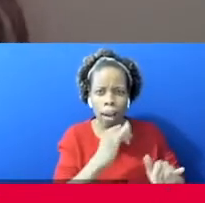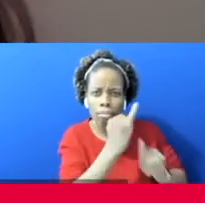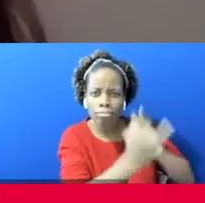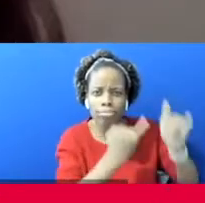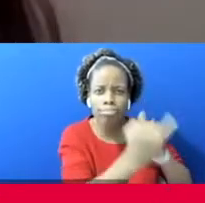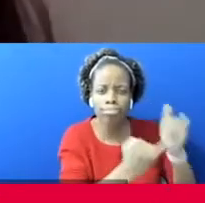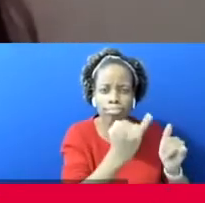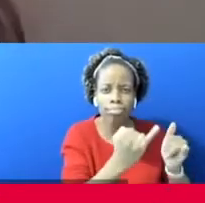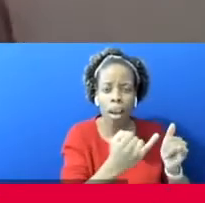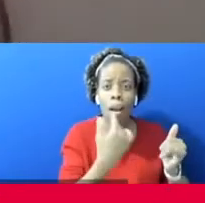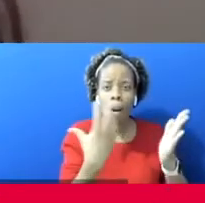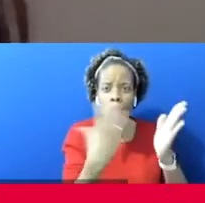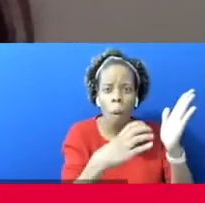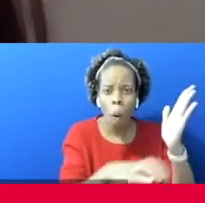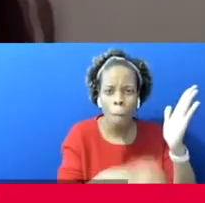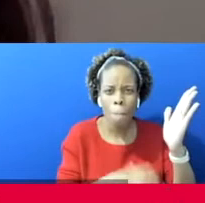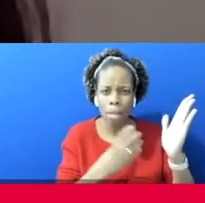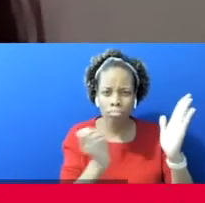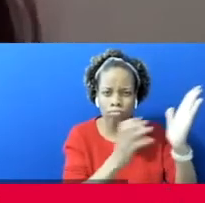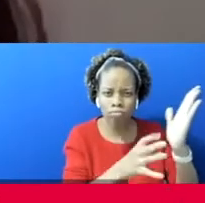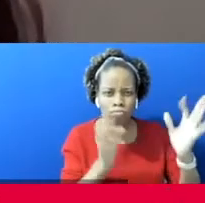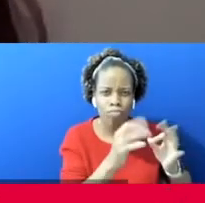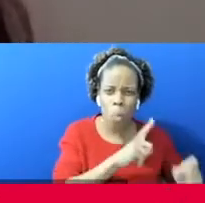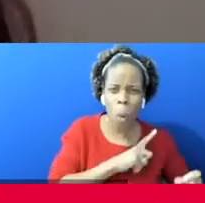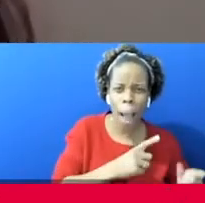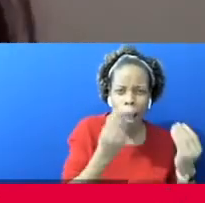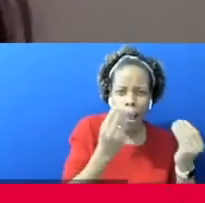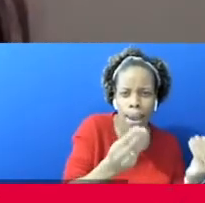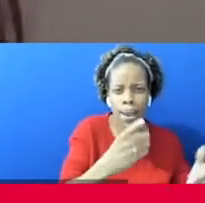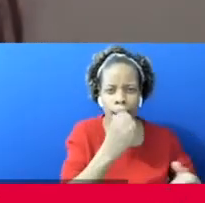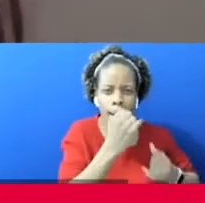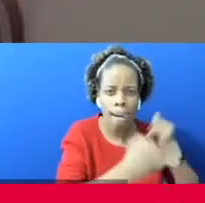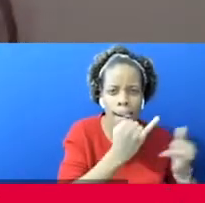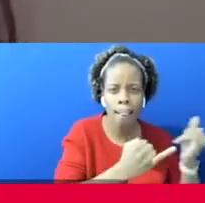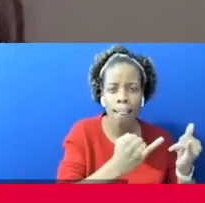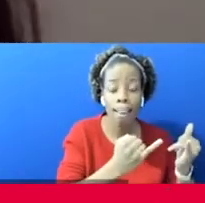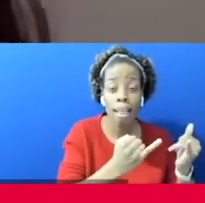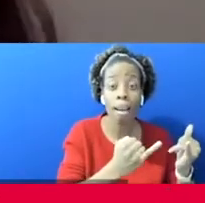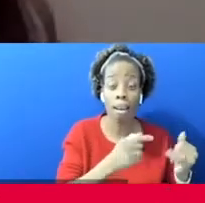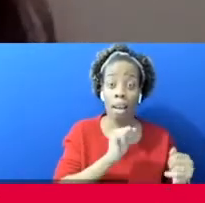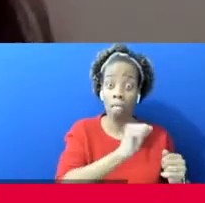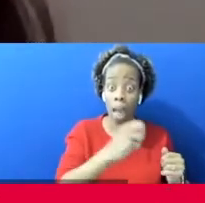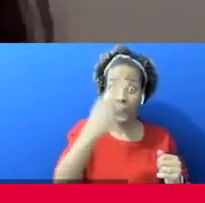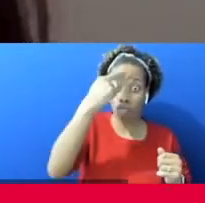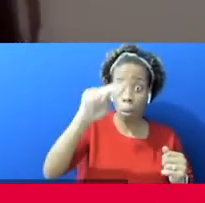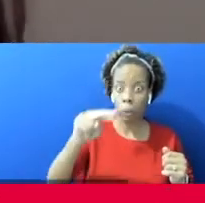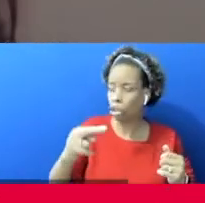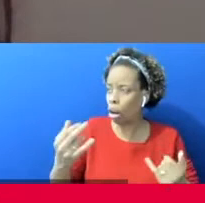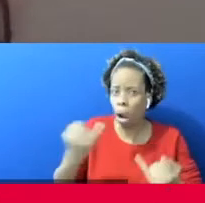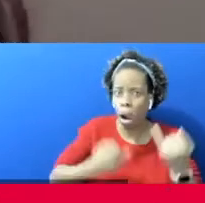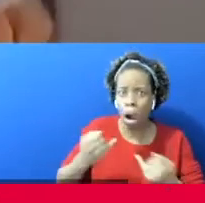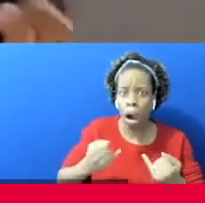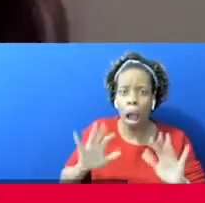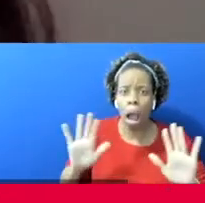the comments and notifications and just basically ruining their whole reputation, particularly with one such as Goldsmith. They pride themselves